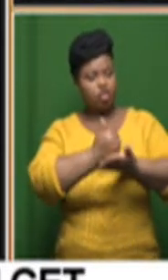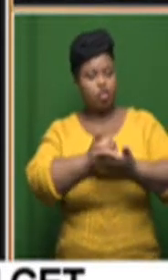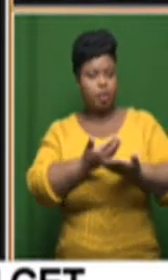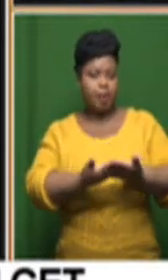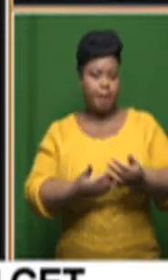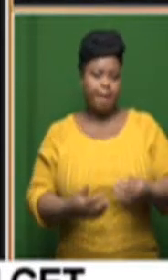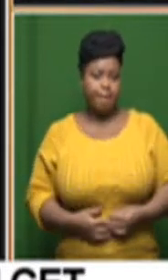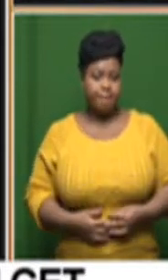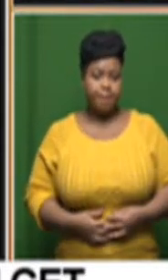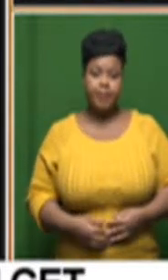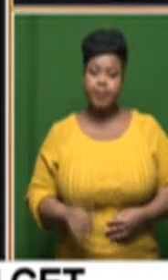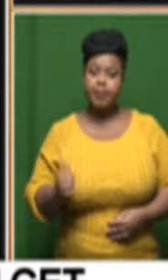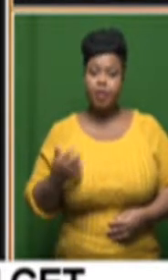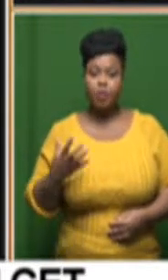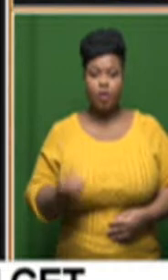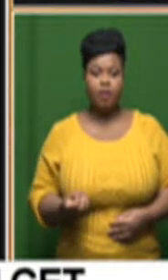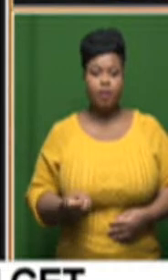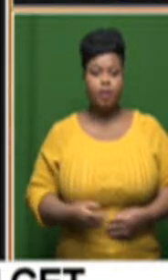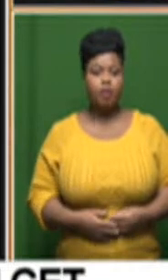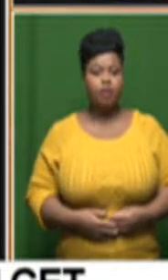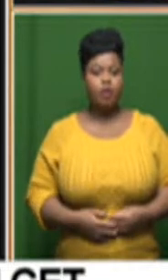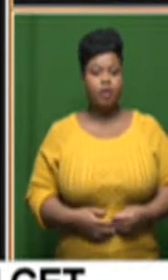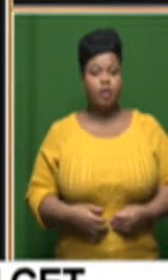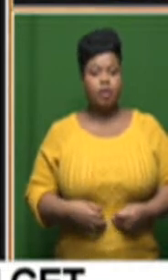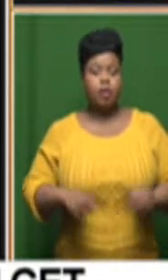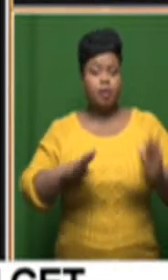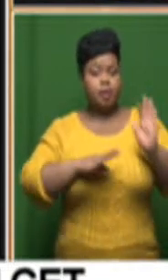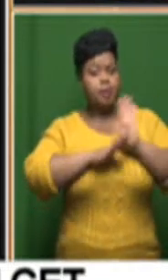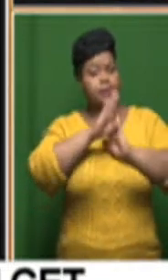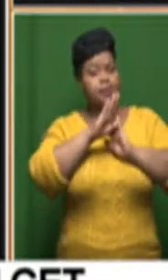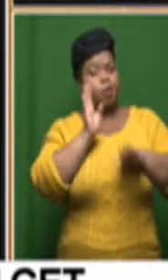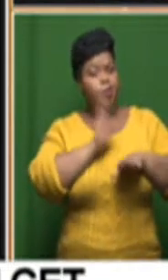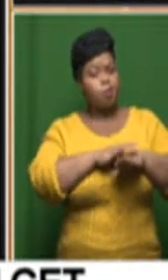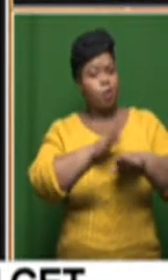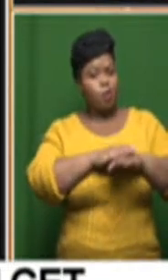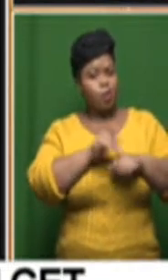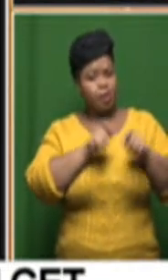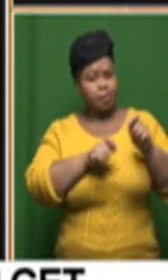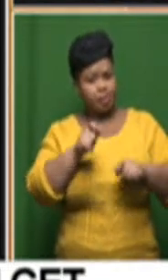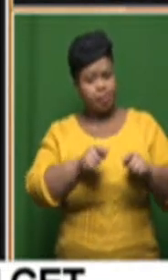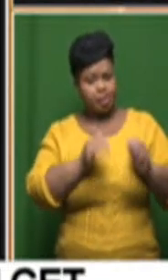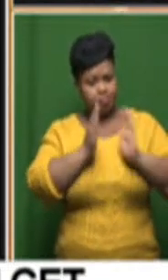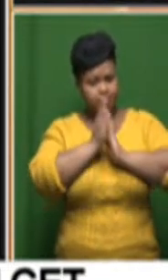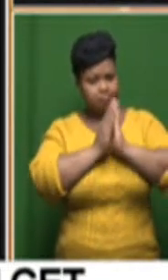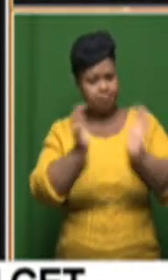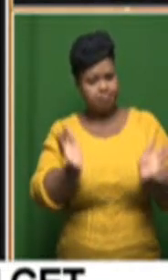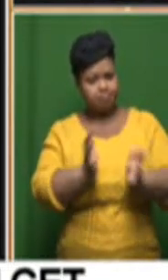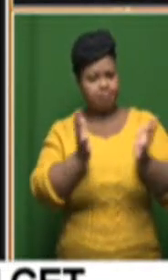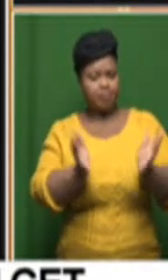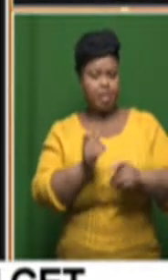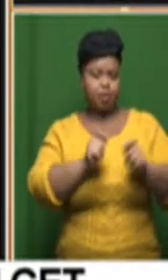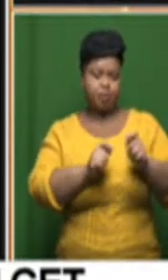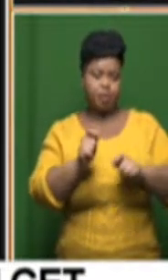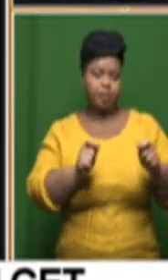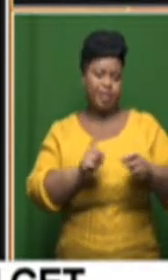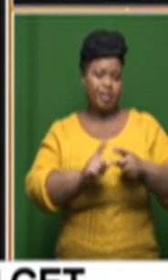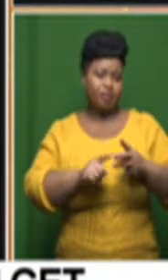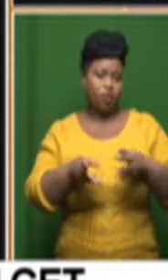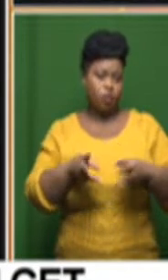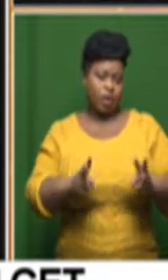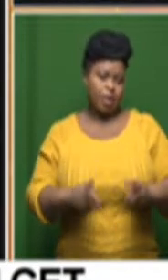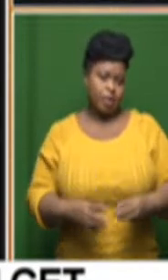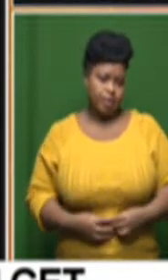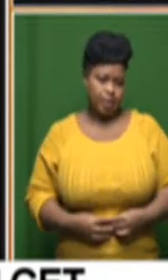register. Then we had a heat map of progress, encouraging people to register. So they